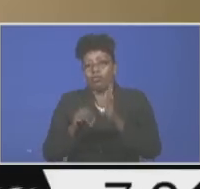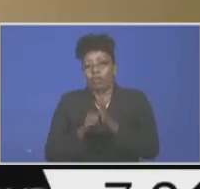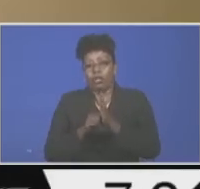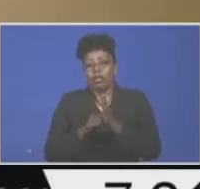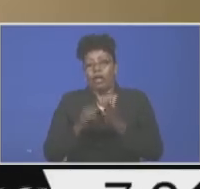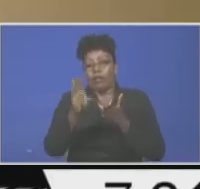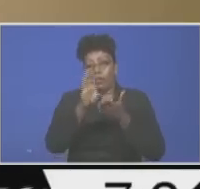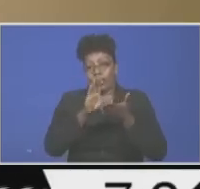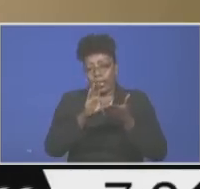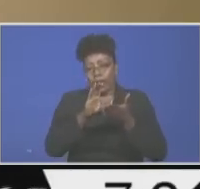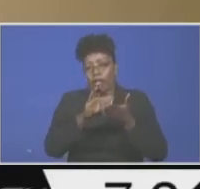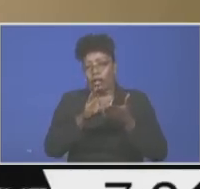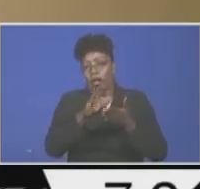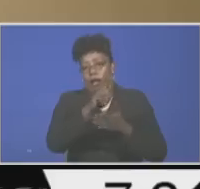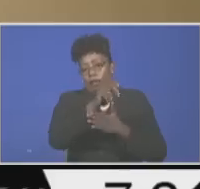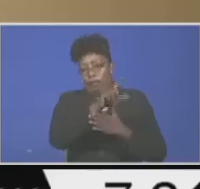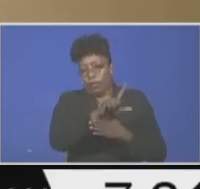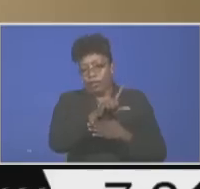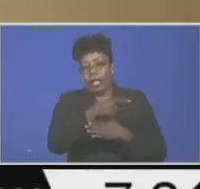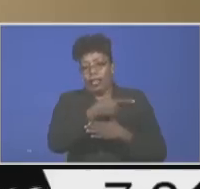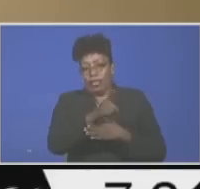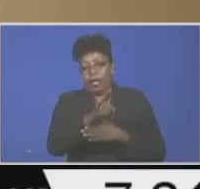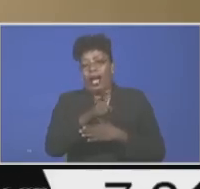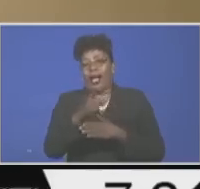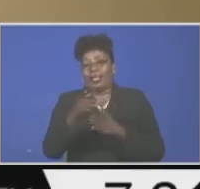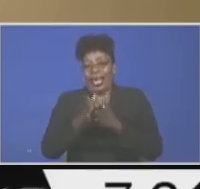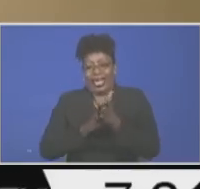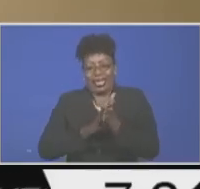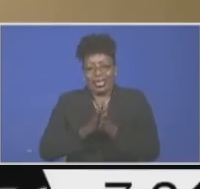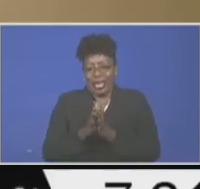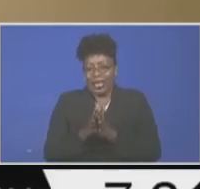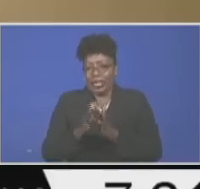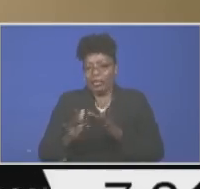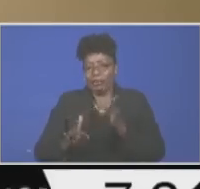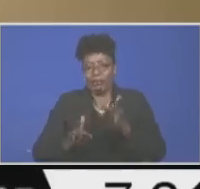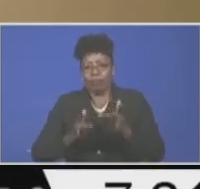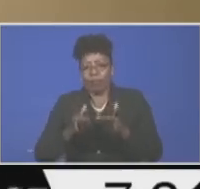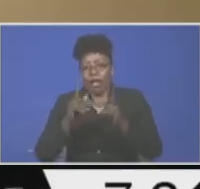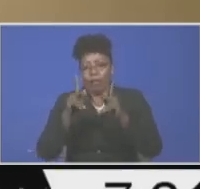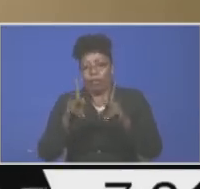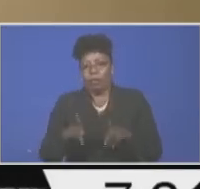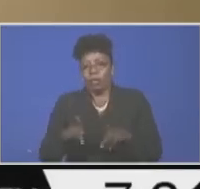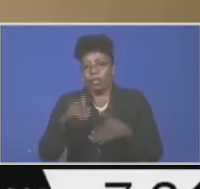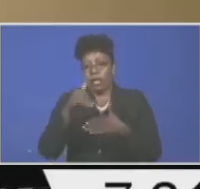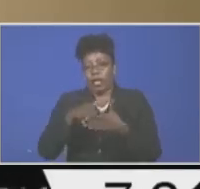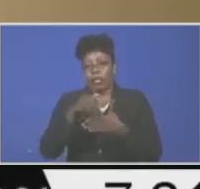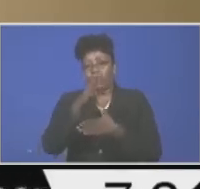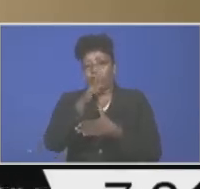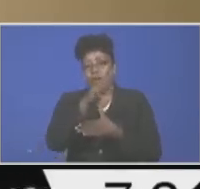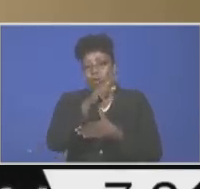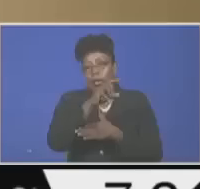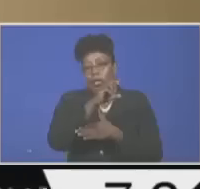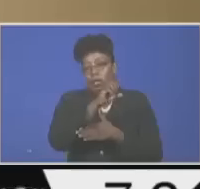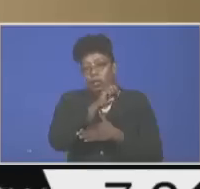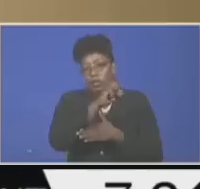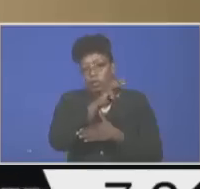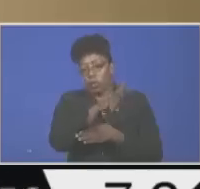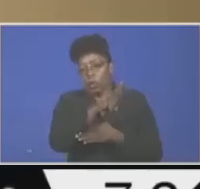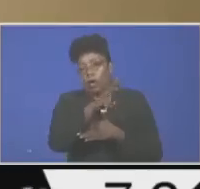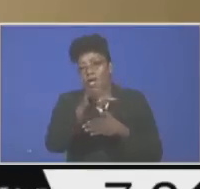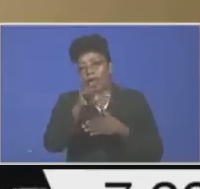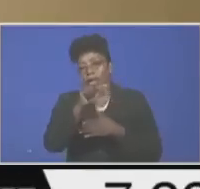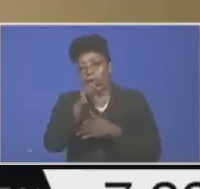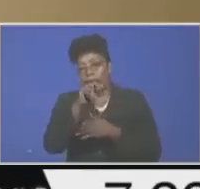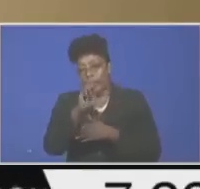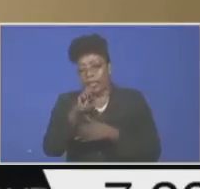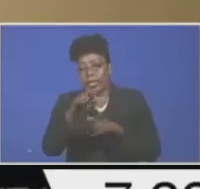Centerville constituents. They're very excited. The persons in the Windsor Lane area where we have began the